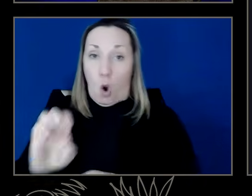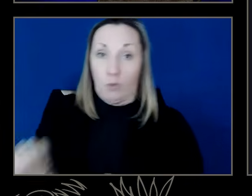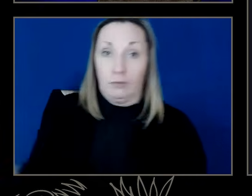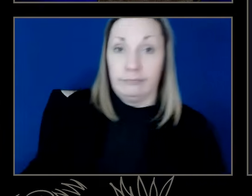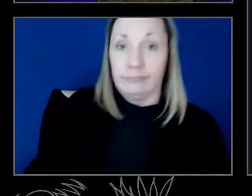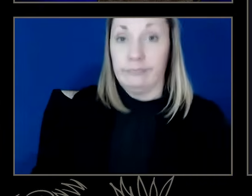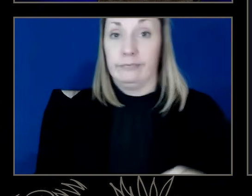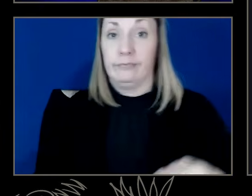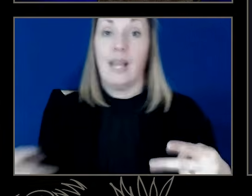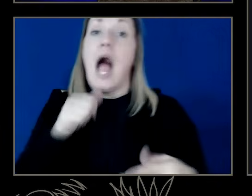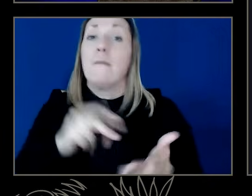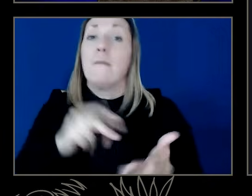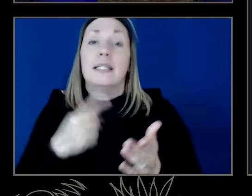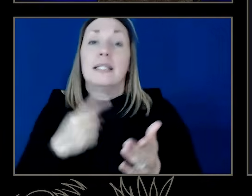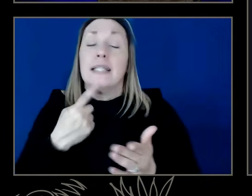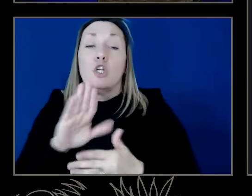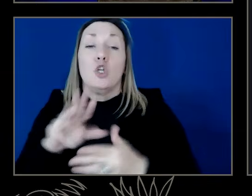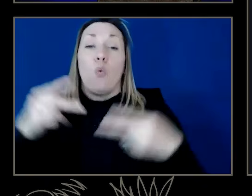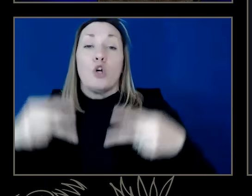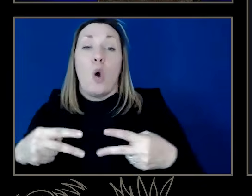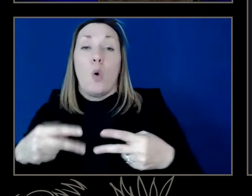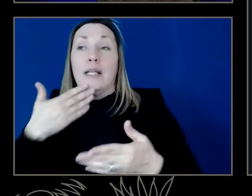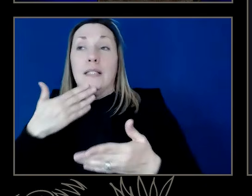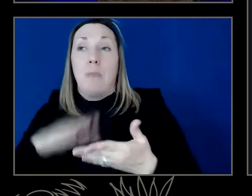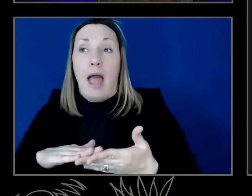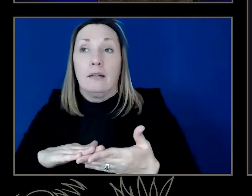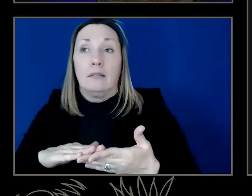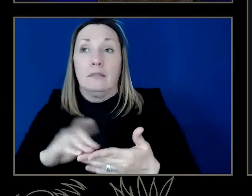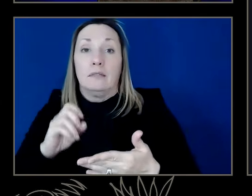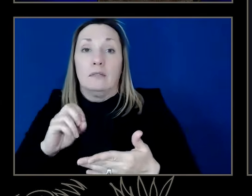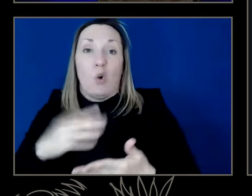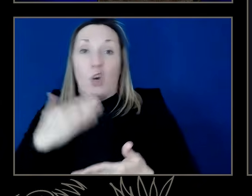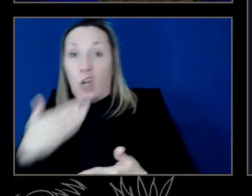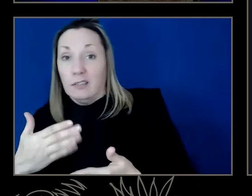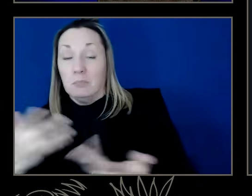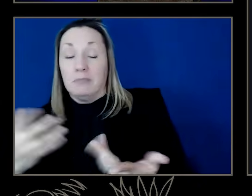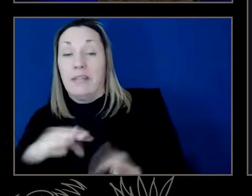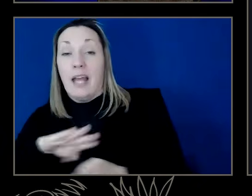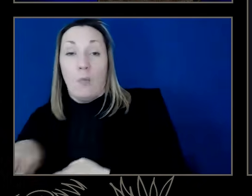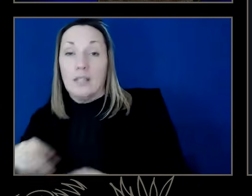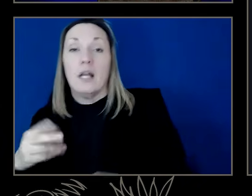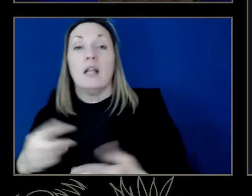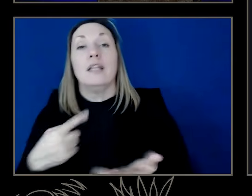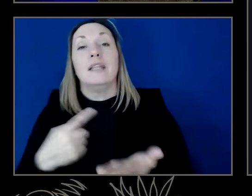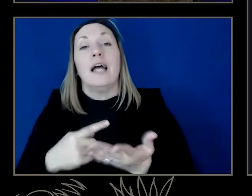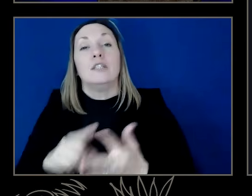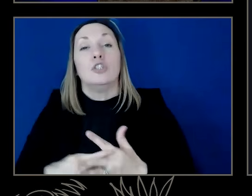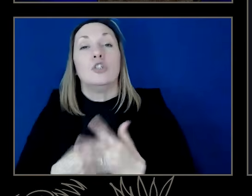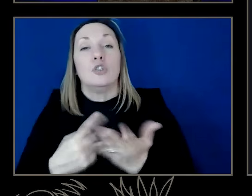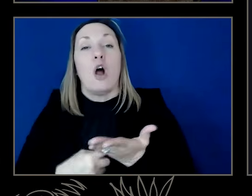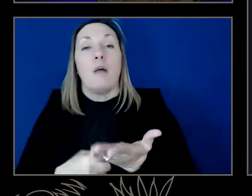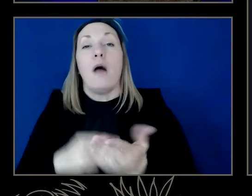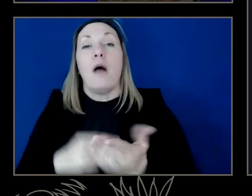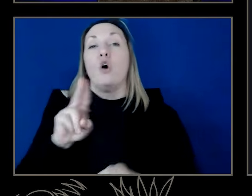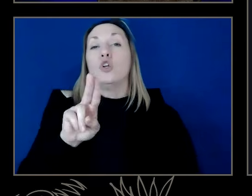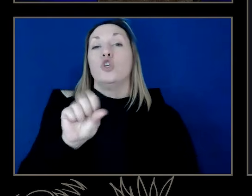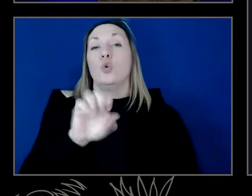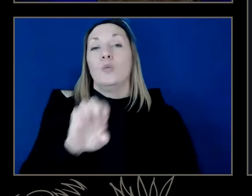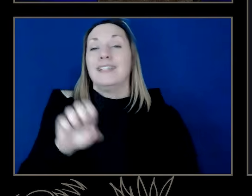So I'm not saying your code is bad or good, but anyway, all right, so let's jump into useState. So first of